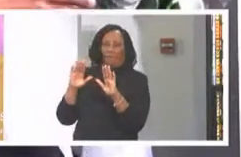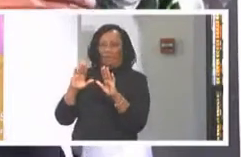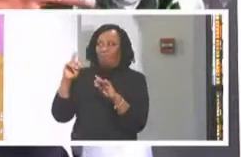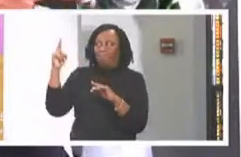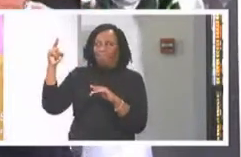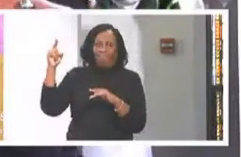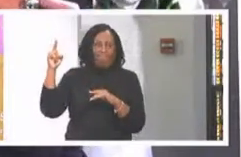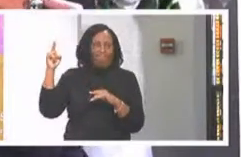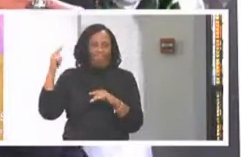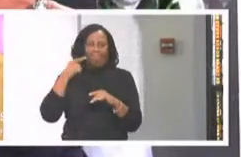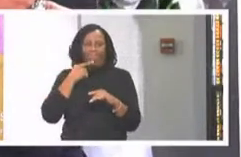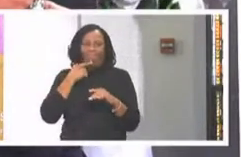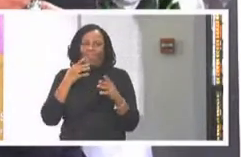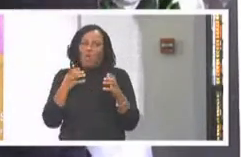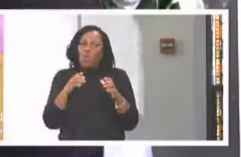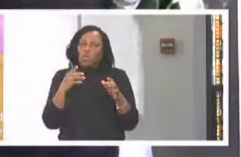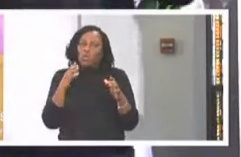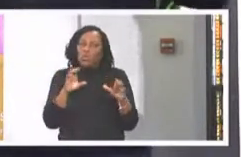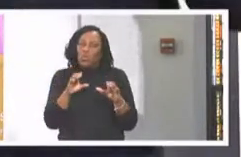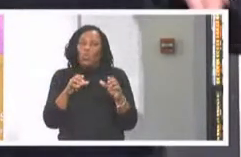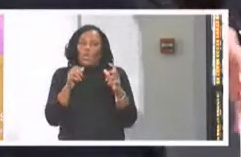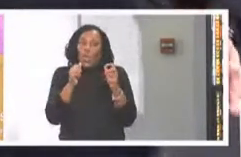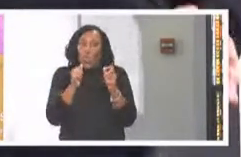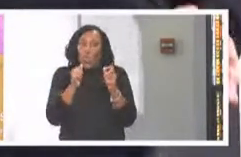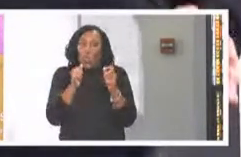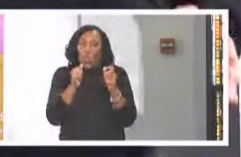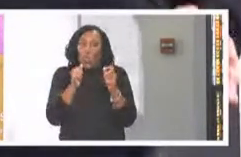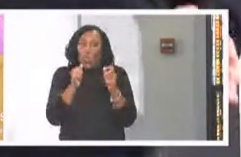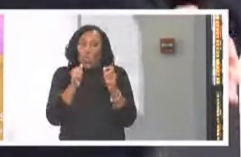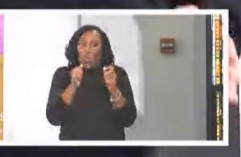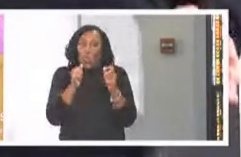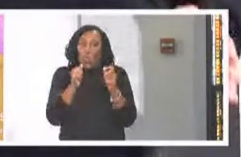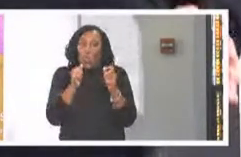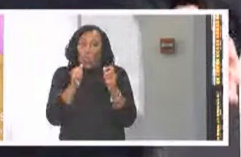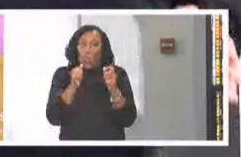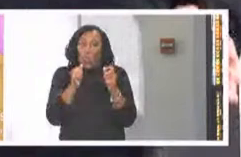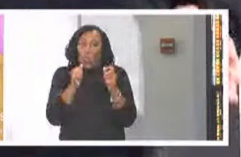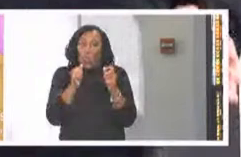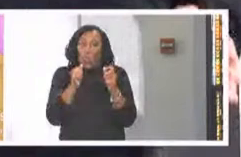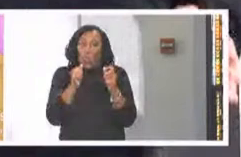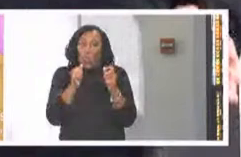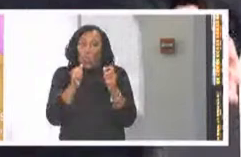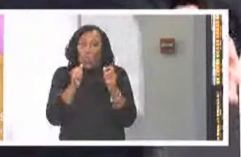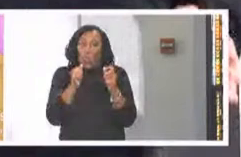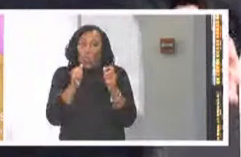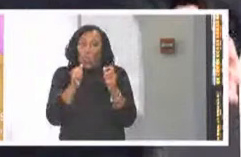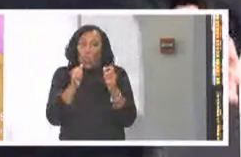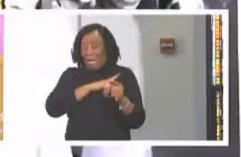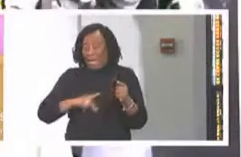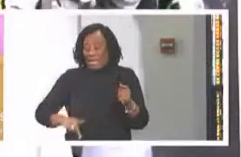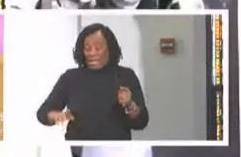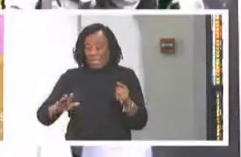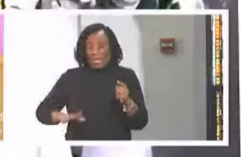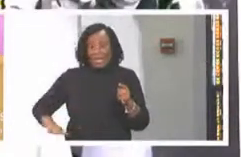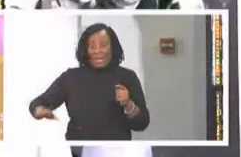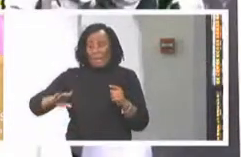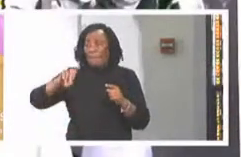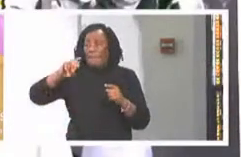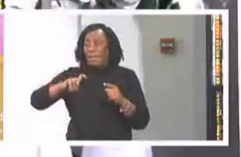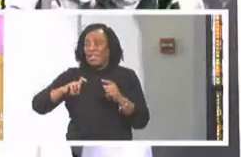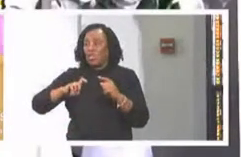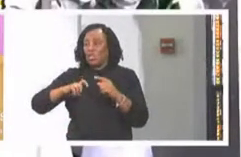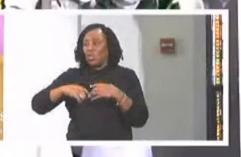you. I want to partner with you because my kingdom needs to be built.